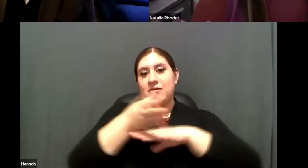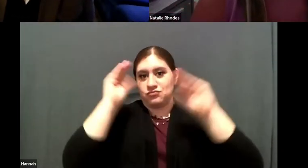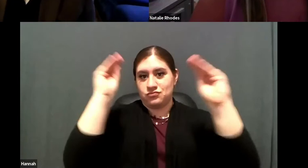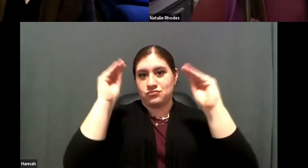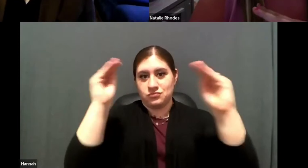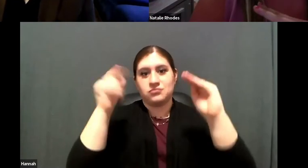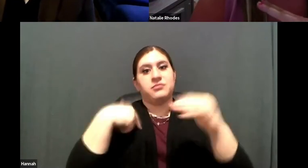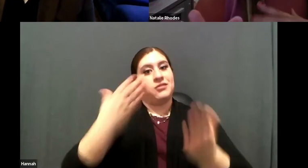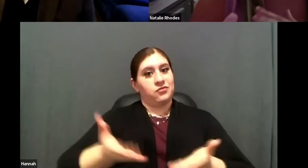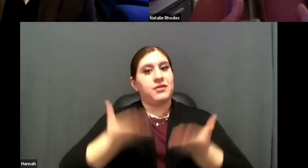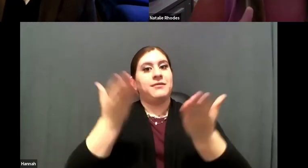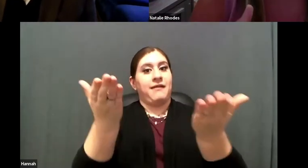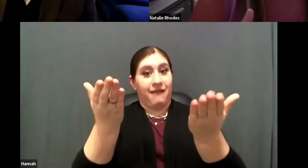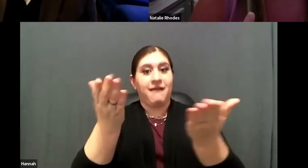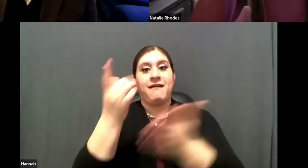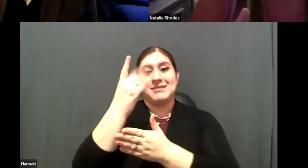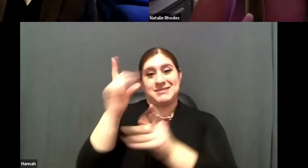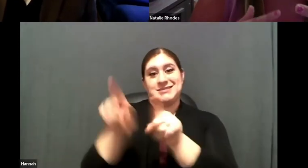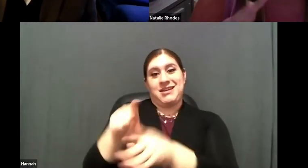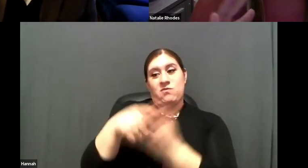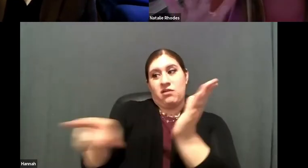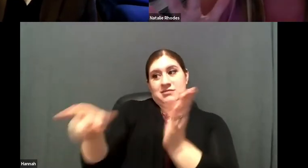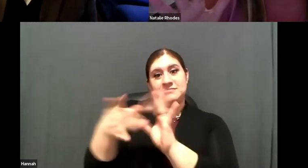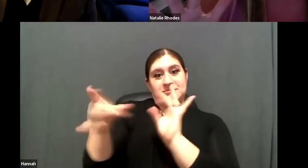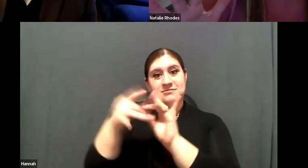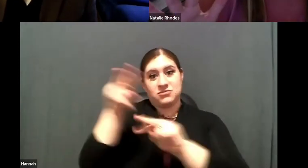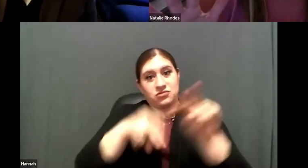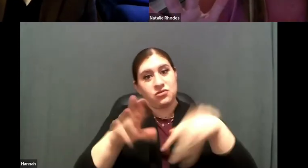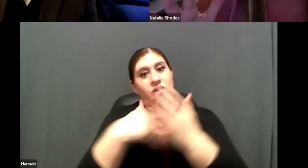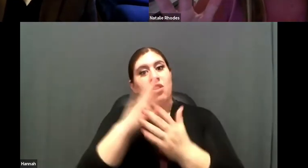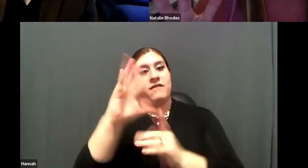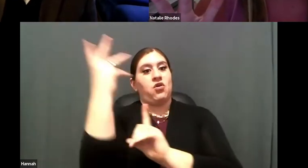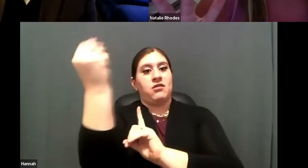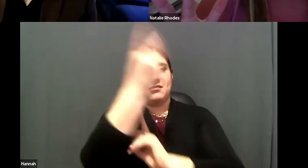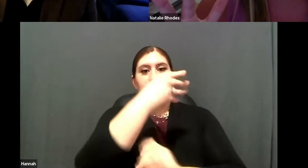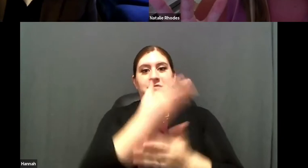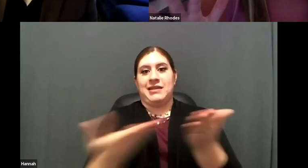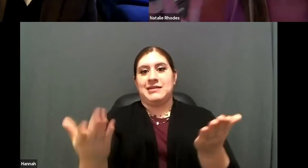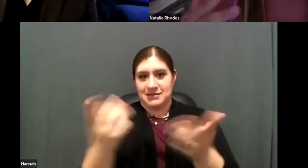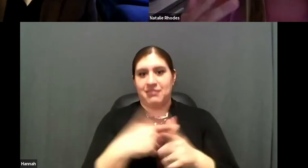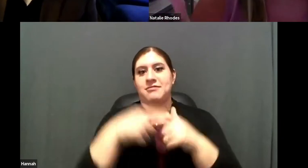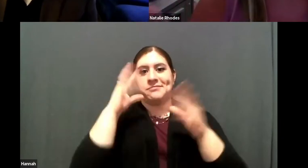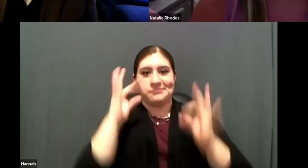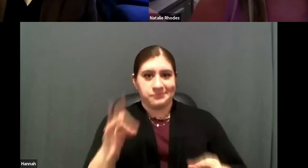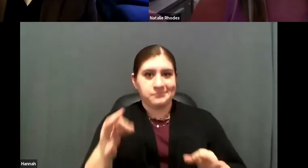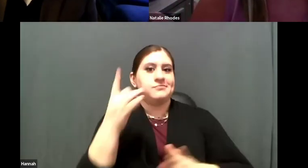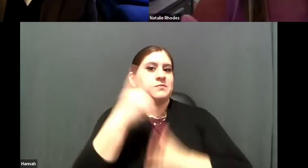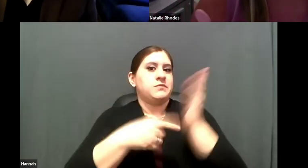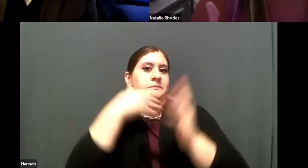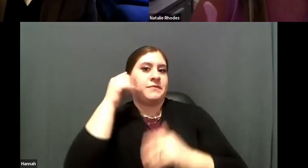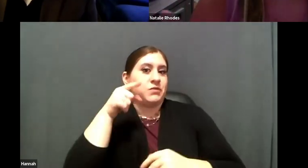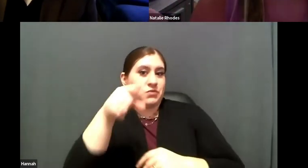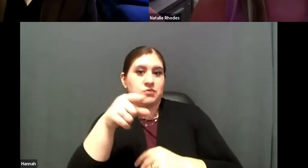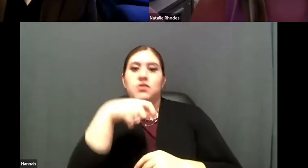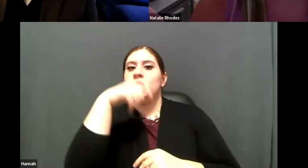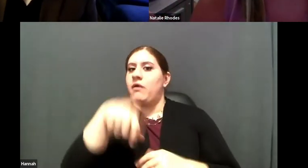definitely recommend, just like Dr. Williams say, look at all of your external stuff and really do what's best for you. You don't